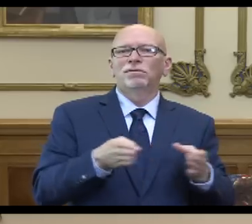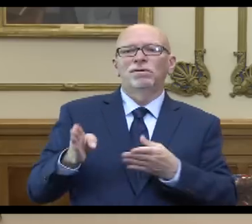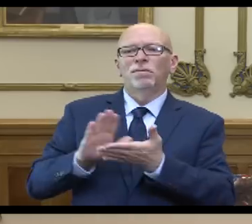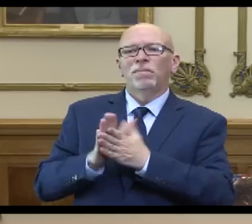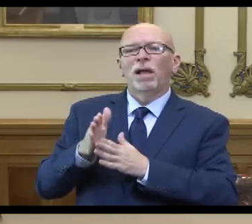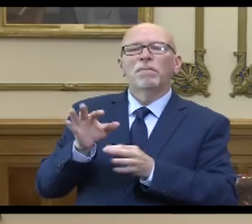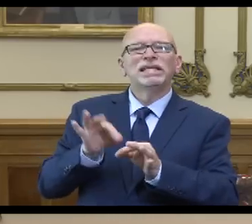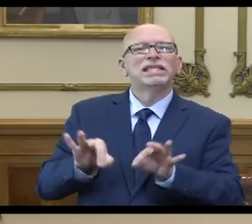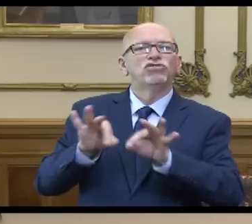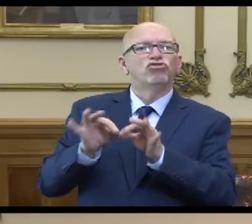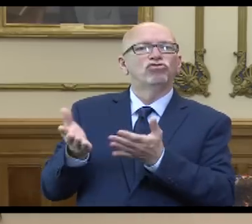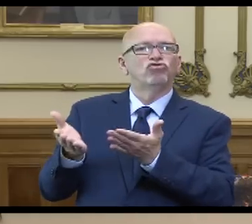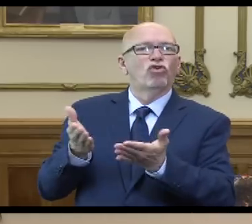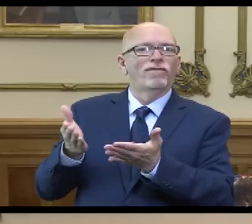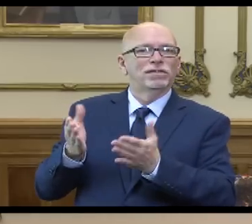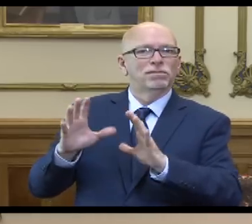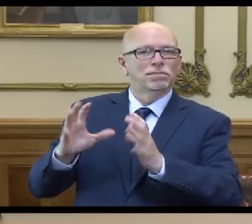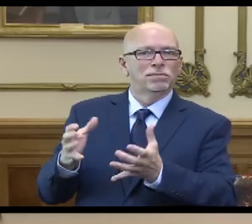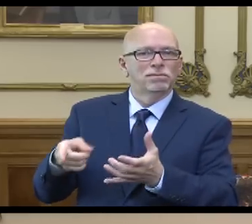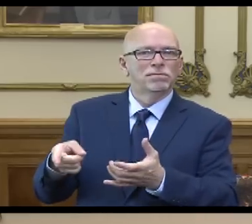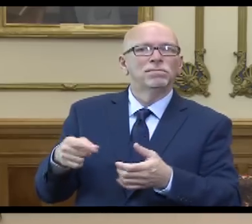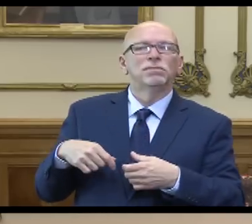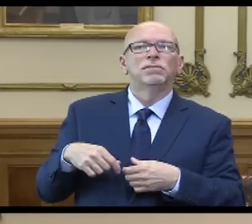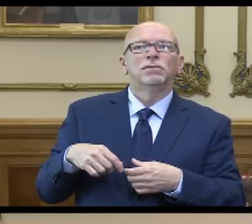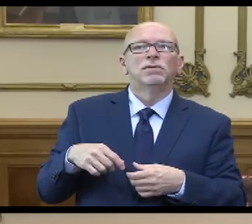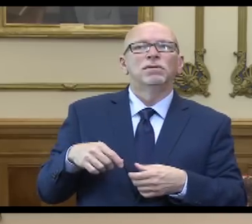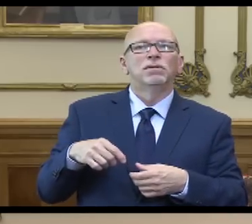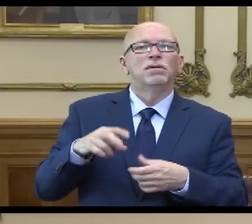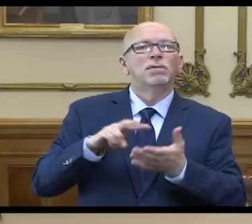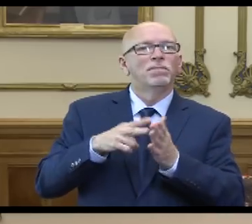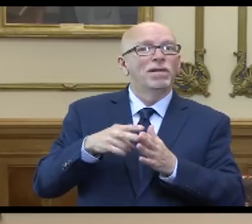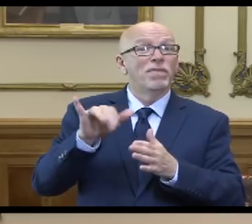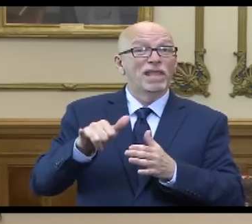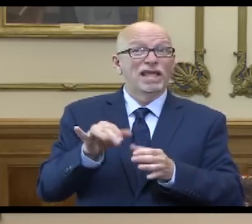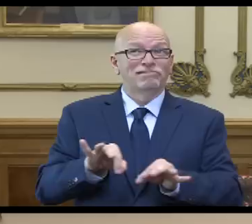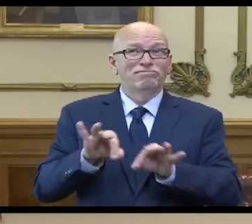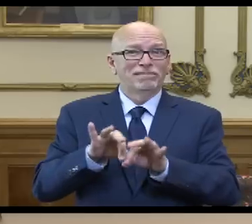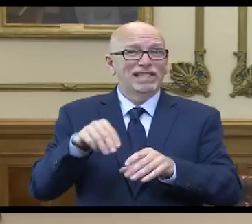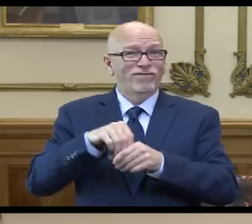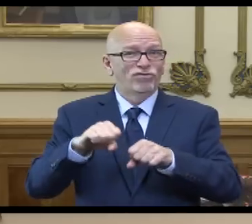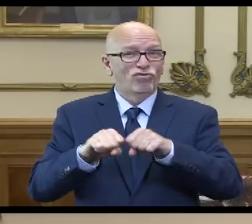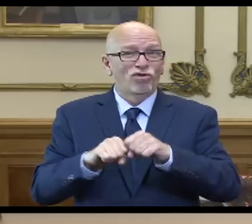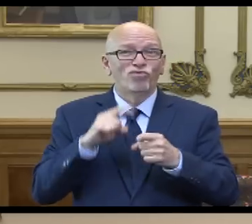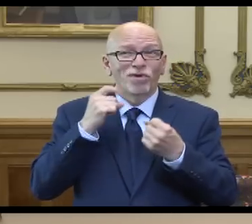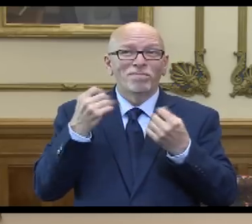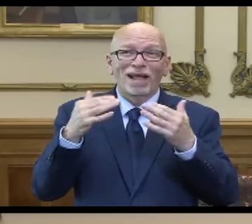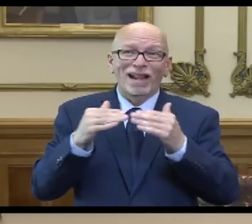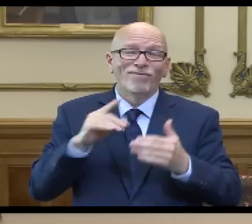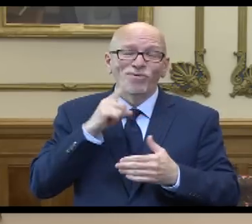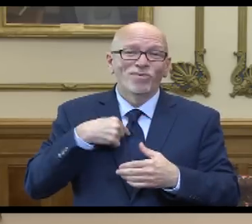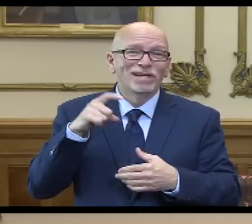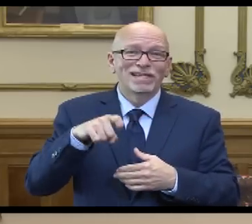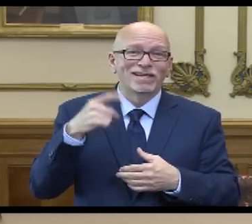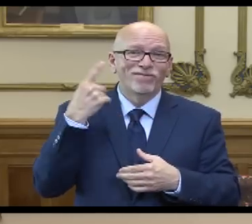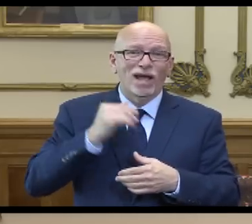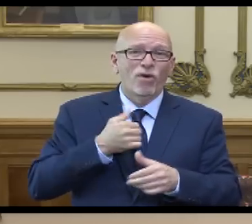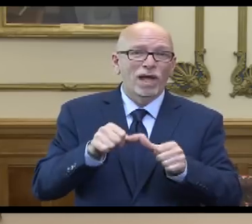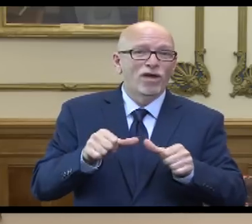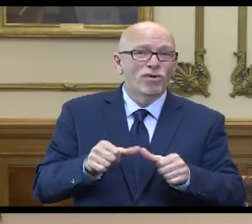services cooperative, recognizing that key infrastructure on many levels is needed across our service